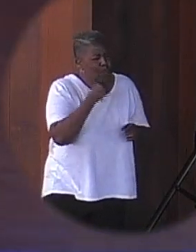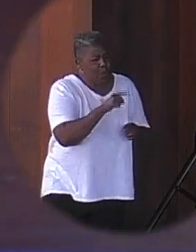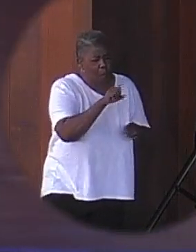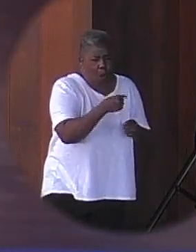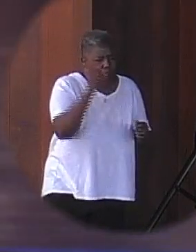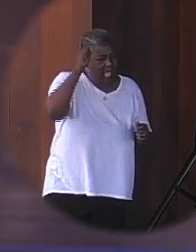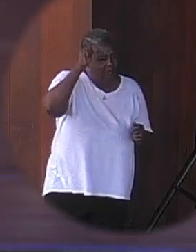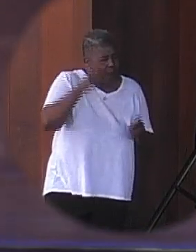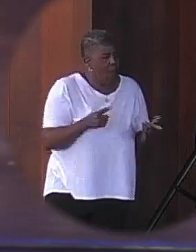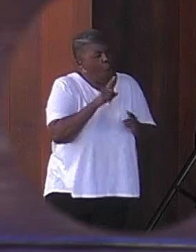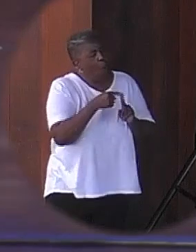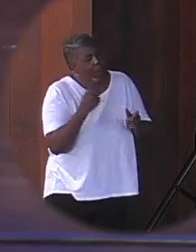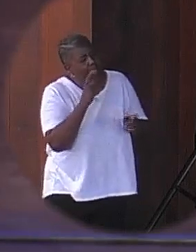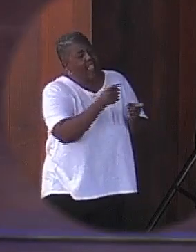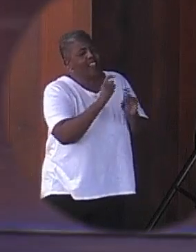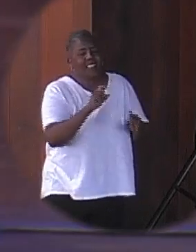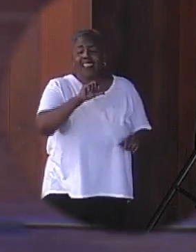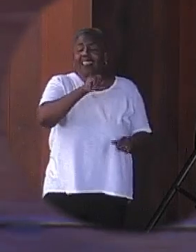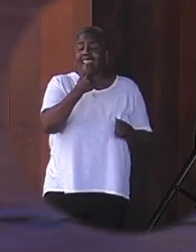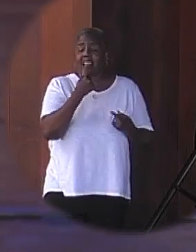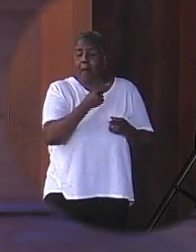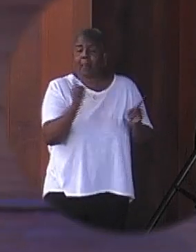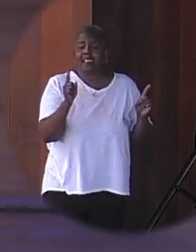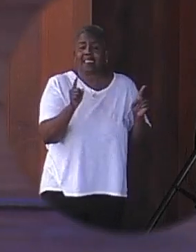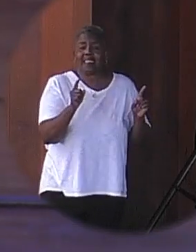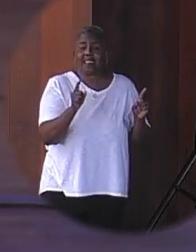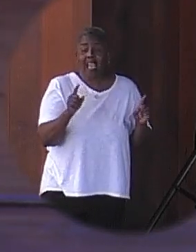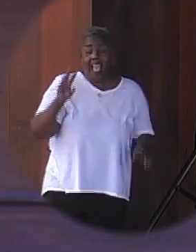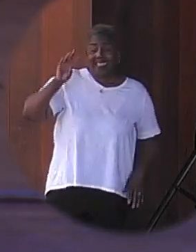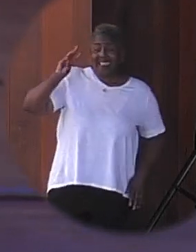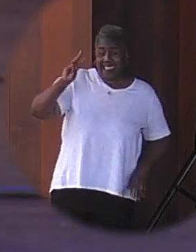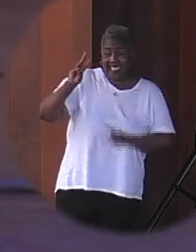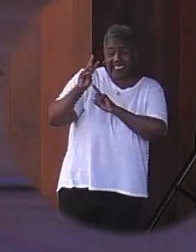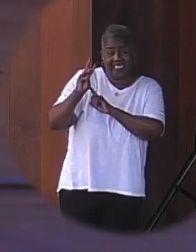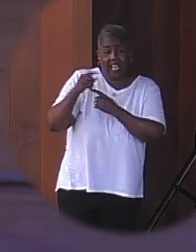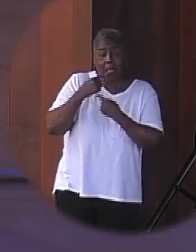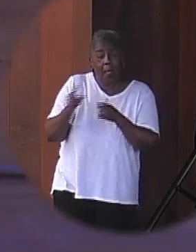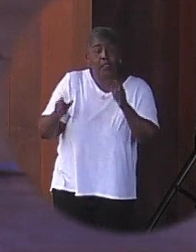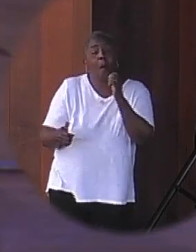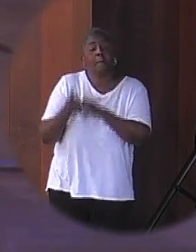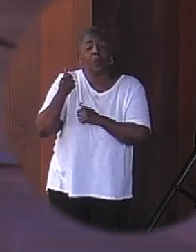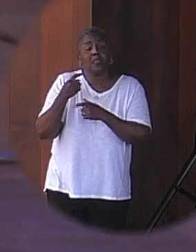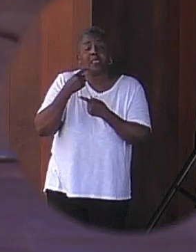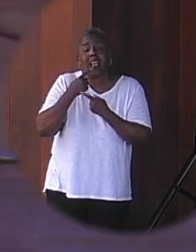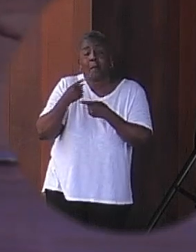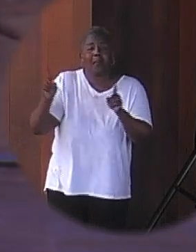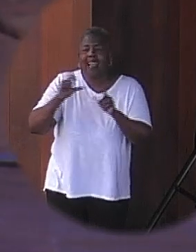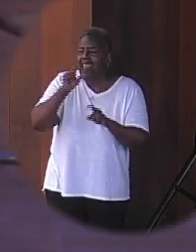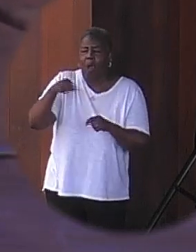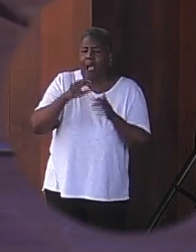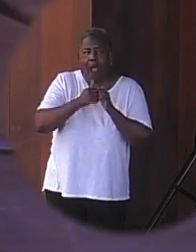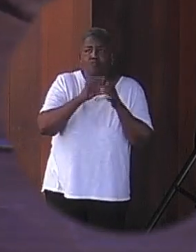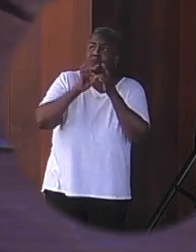values community, when he gives us the Ten Commandments, six of them, the majority, are not about how to